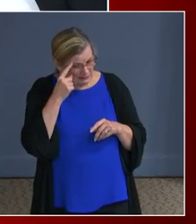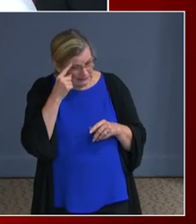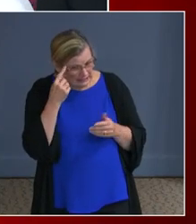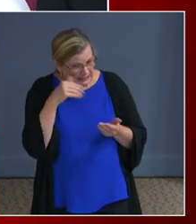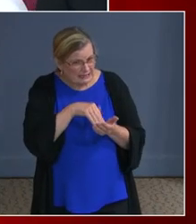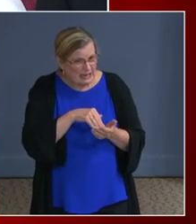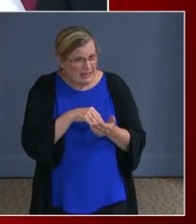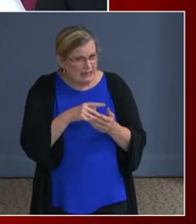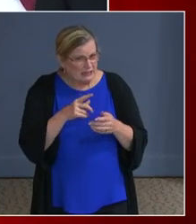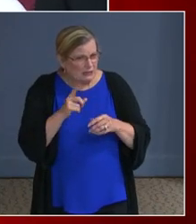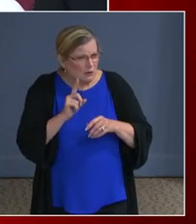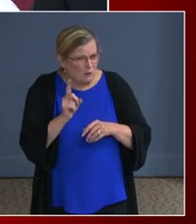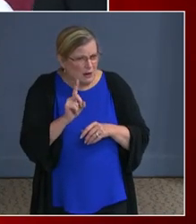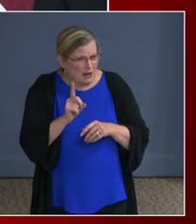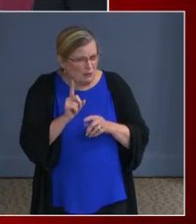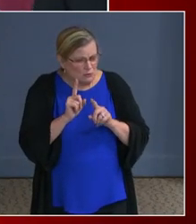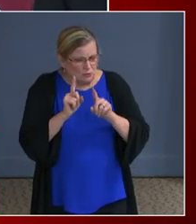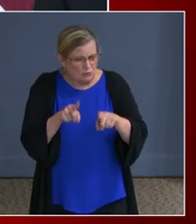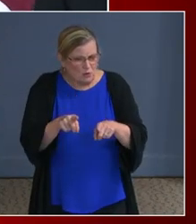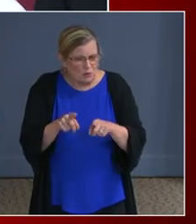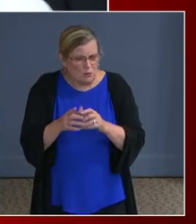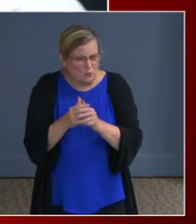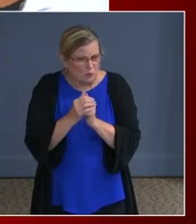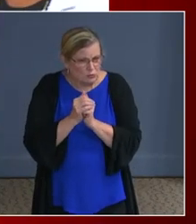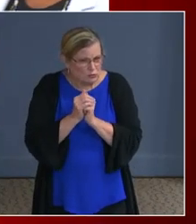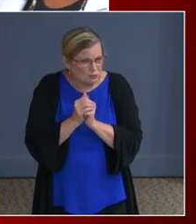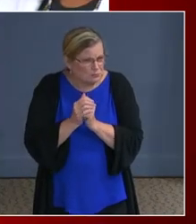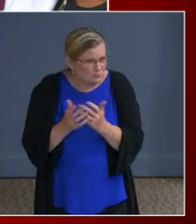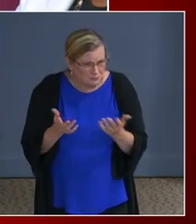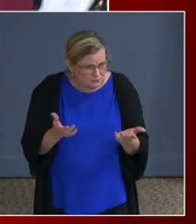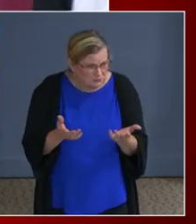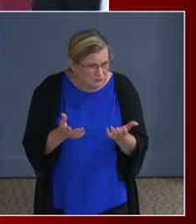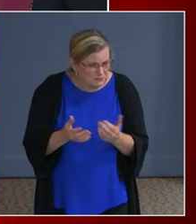anything else to say about number of cases? We're just continuing.